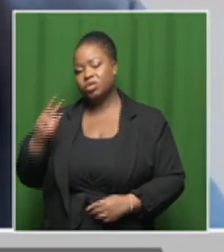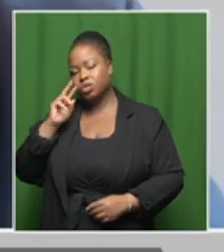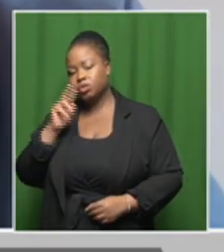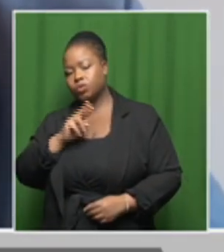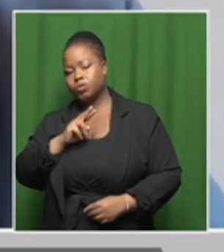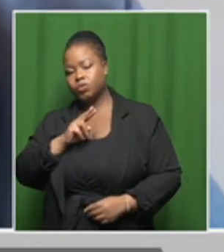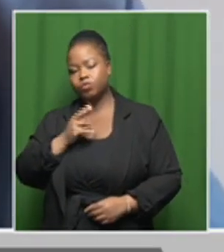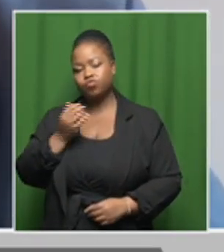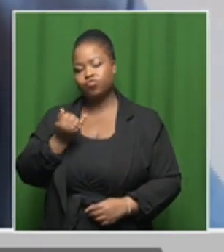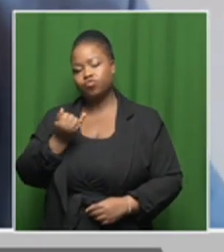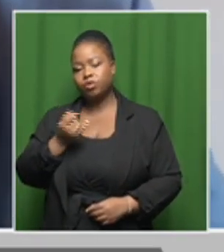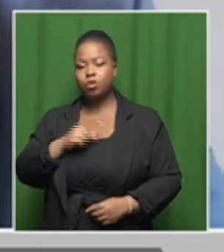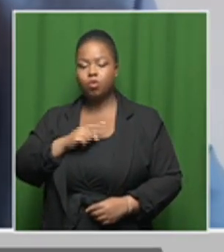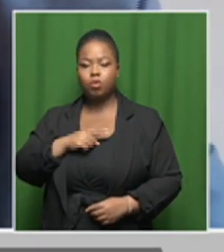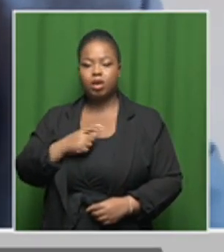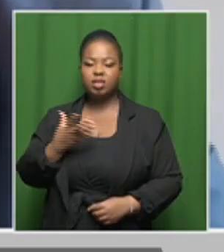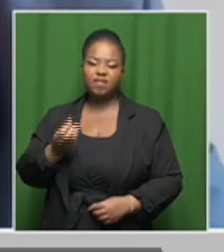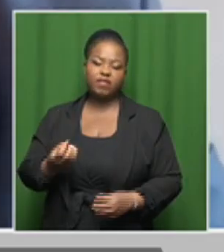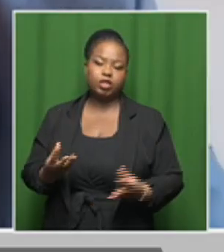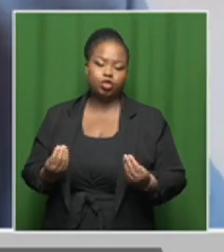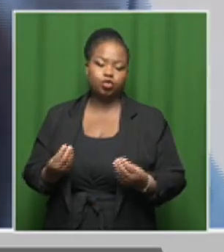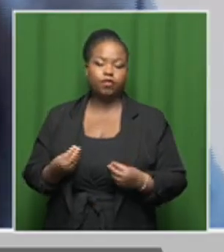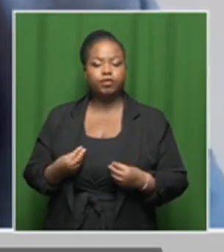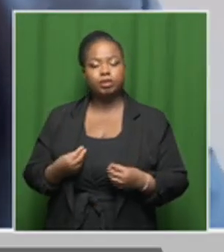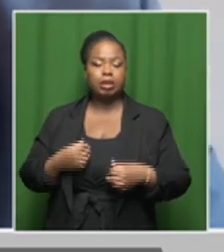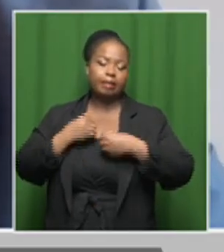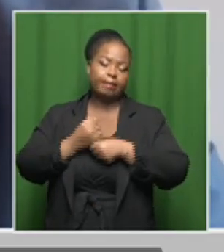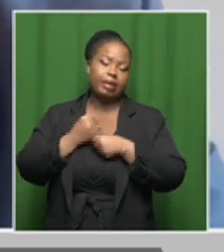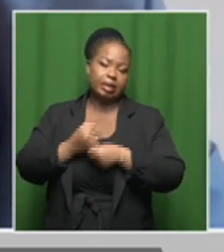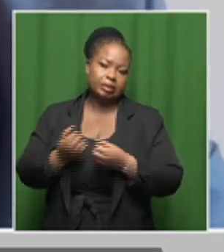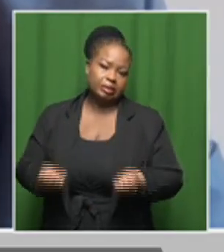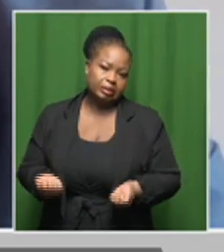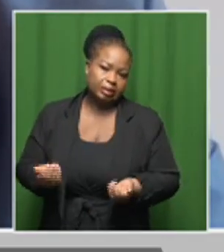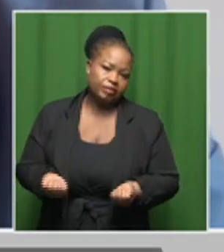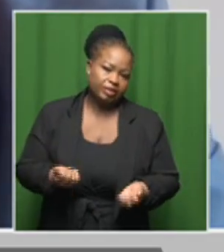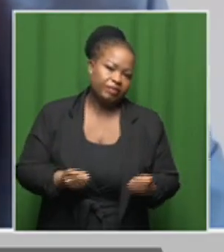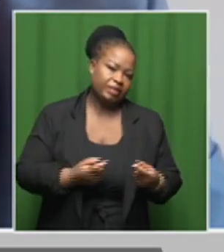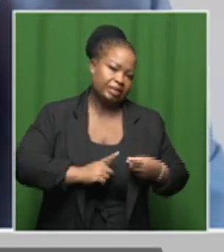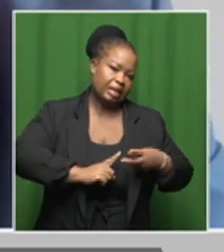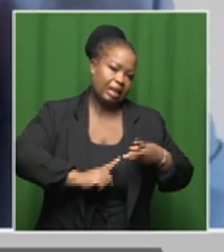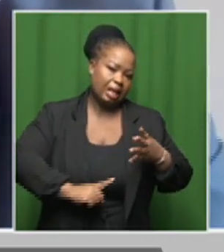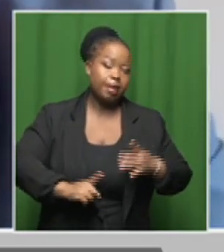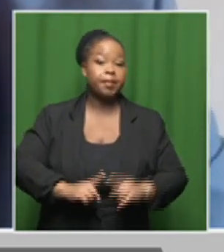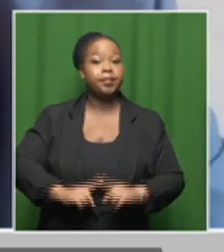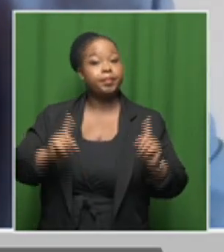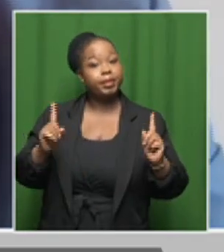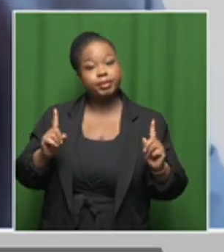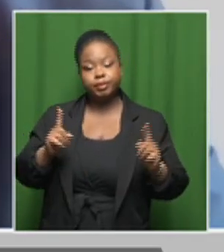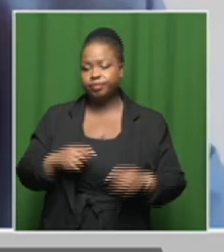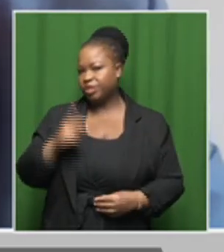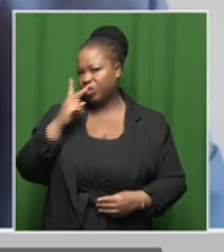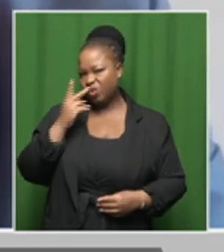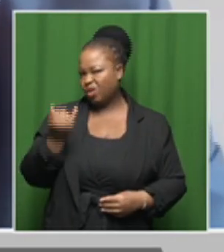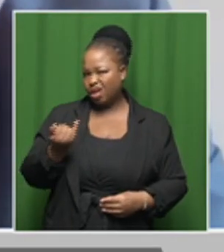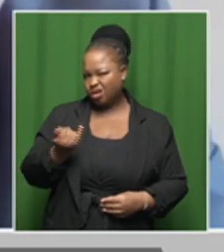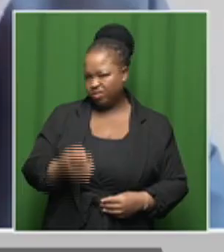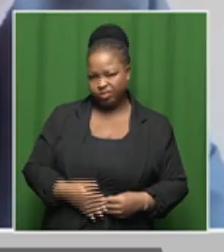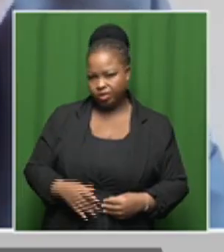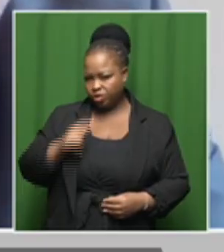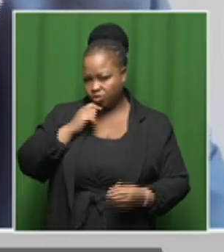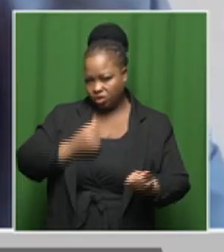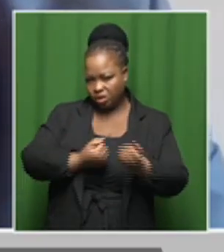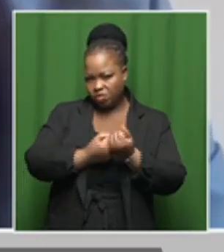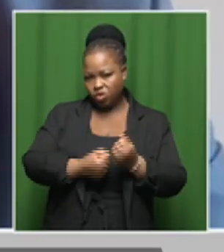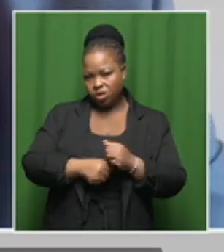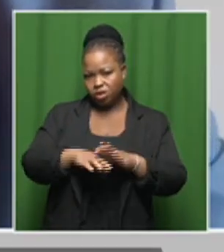its it kind of has soft campaigns to deliver a few things here and here, but it doesn't look like it's supporting